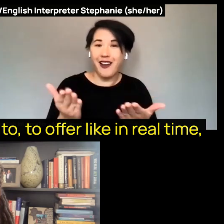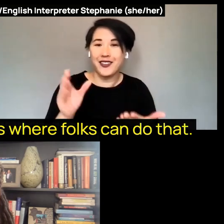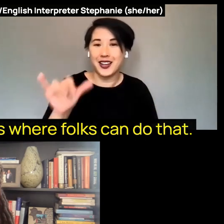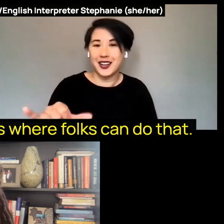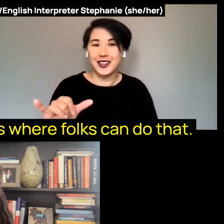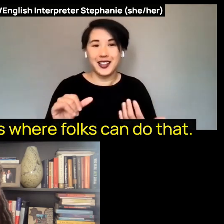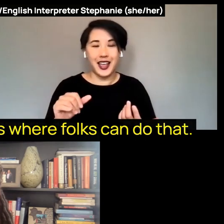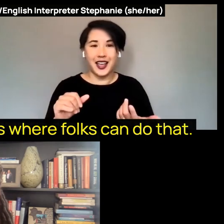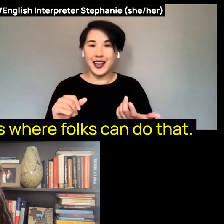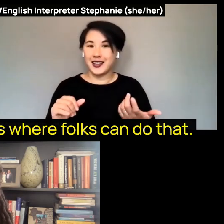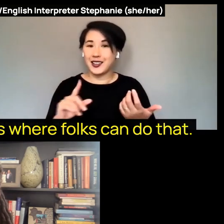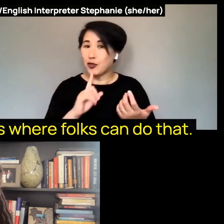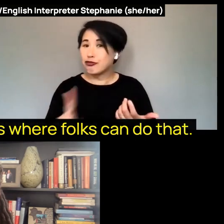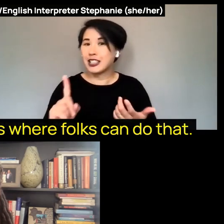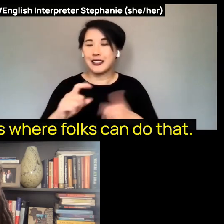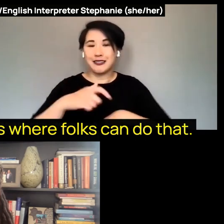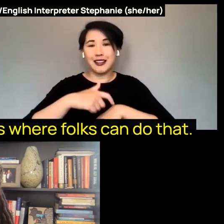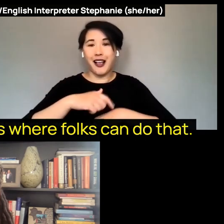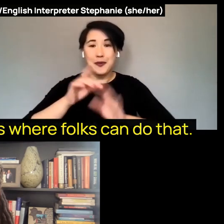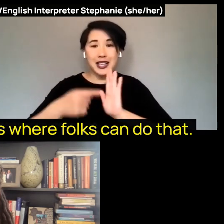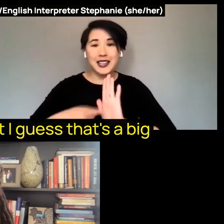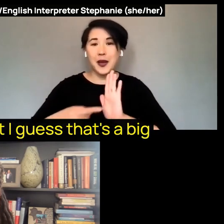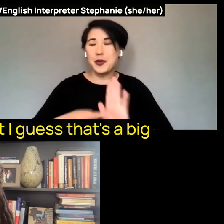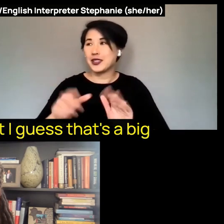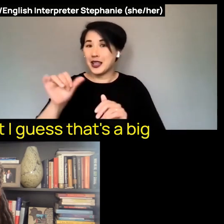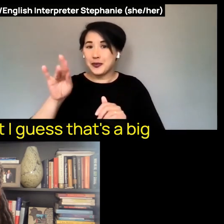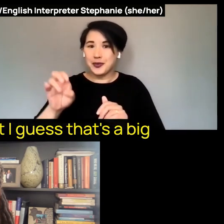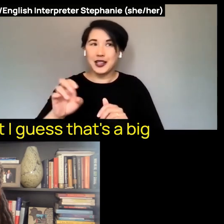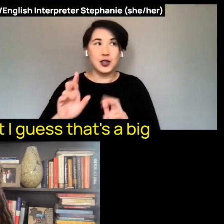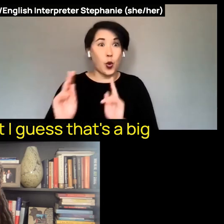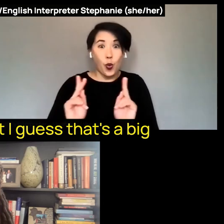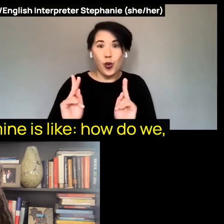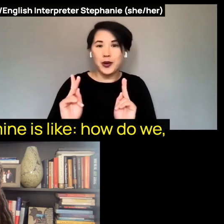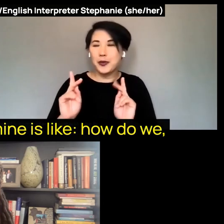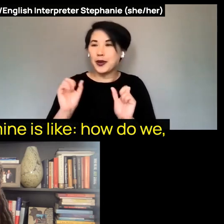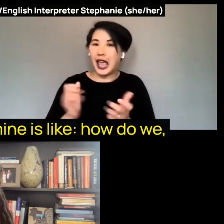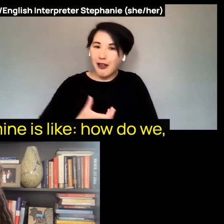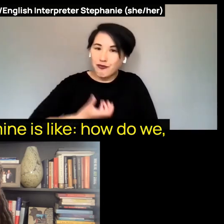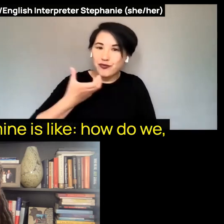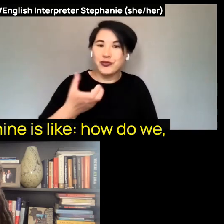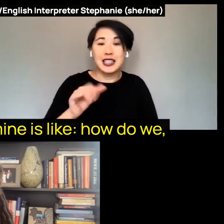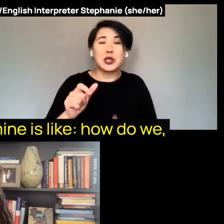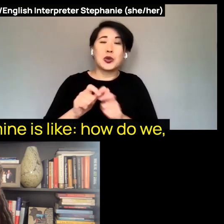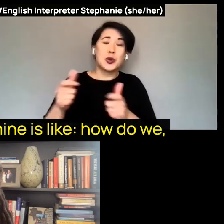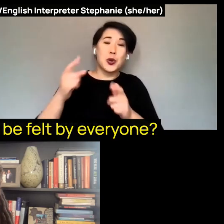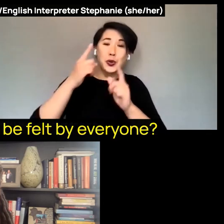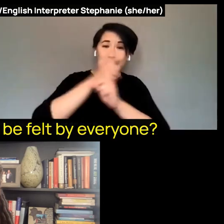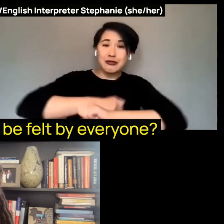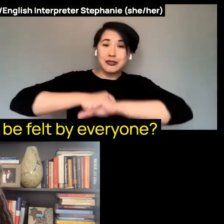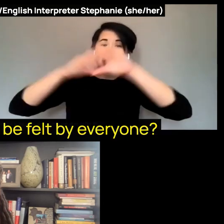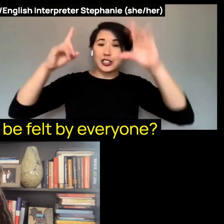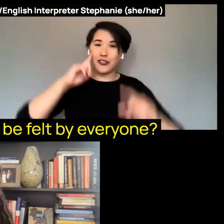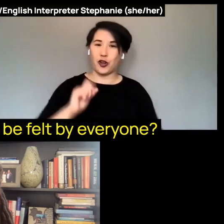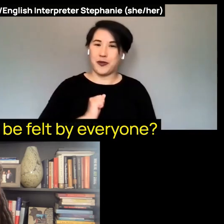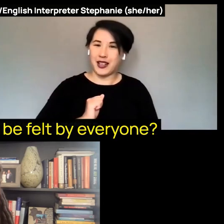real time examples and in spaces where folks can do that. And that's, I guess that's a big vision and dream of mine is like, how do we